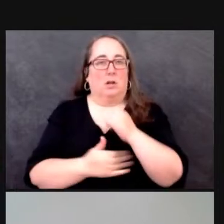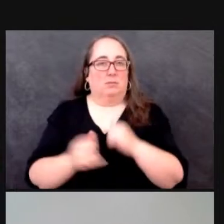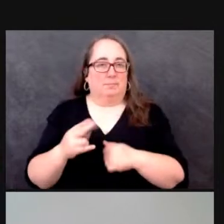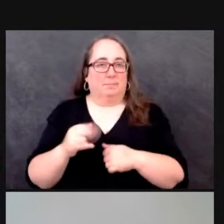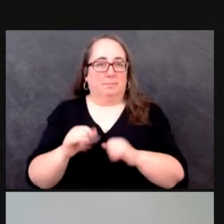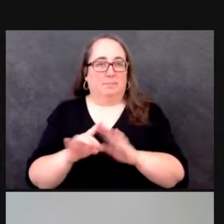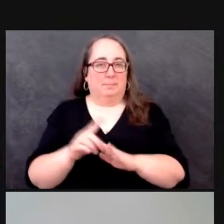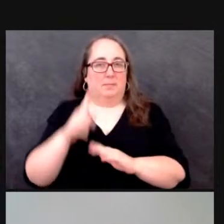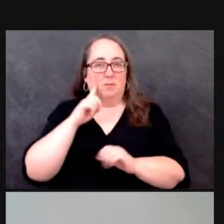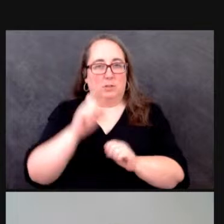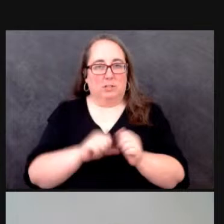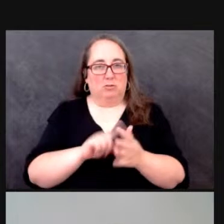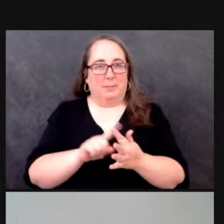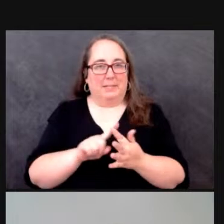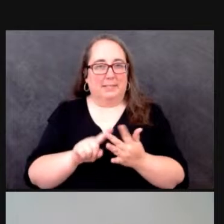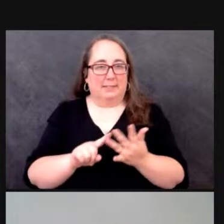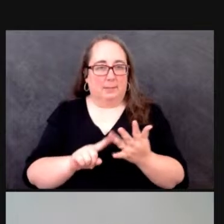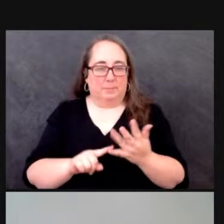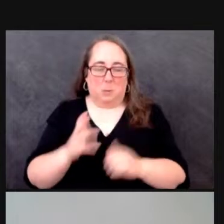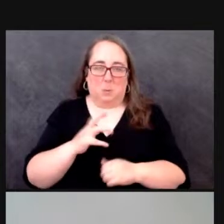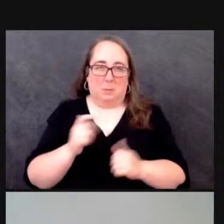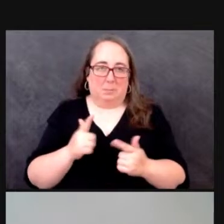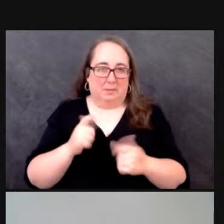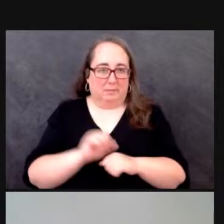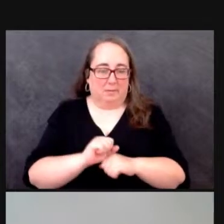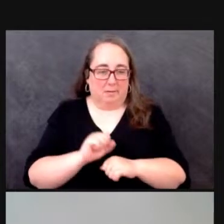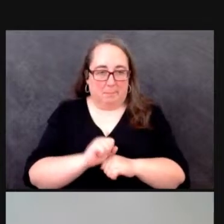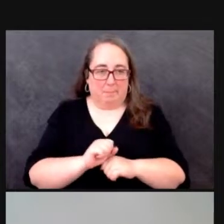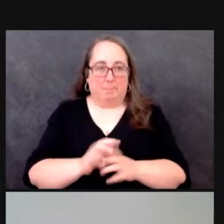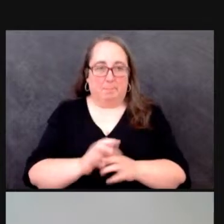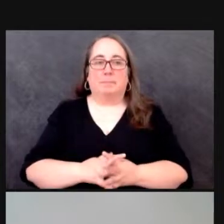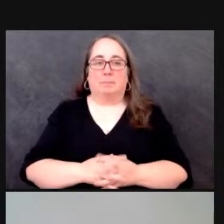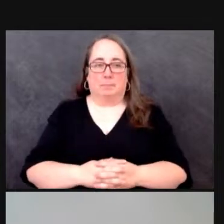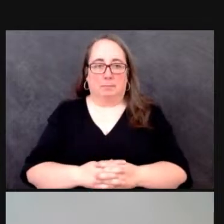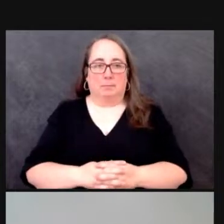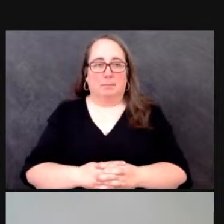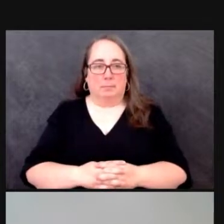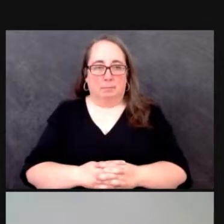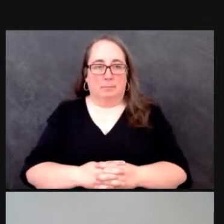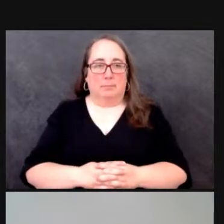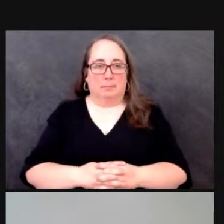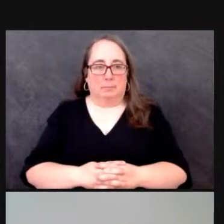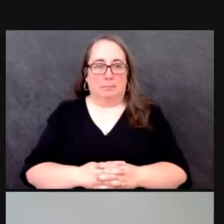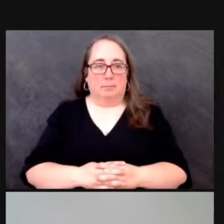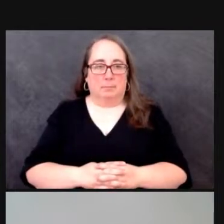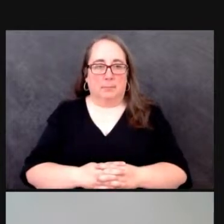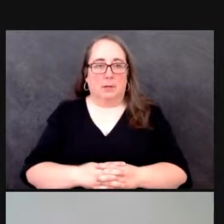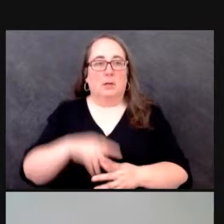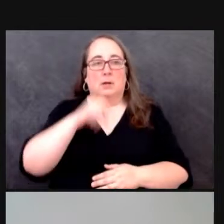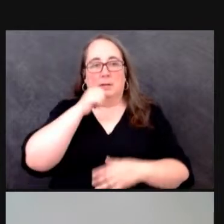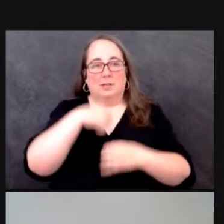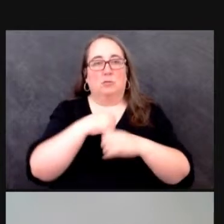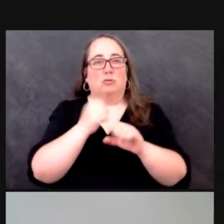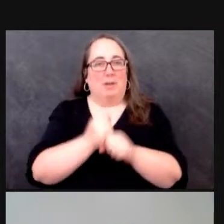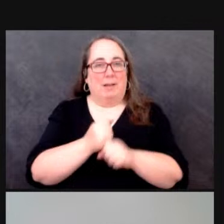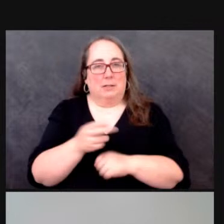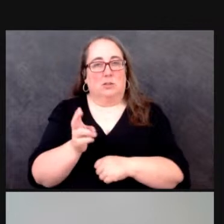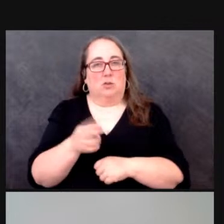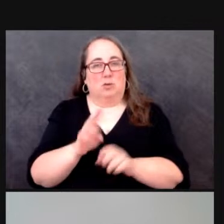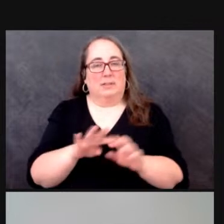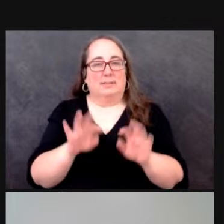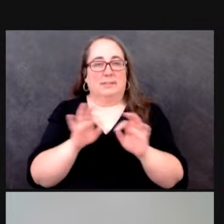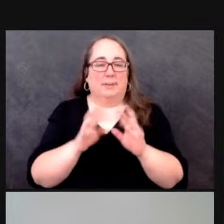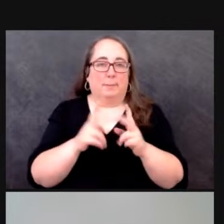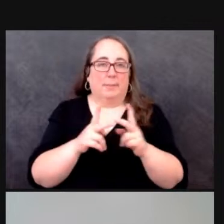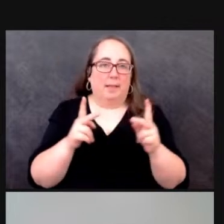for each piece, a monumental task. Not only would they need to create a list of historically significant places